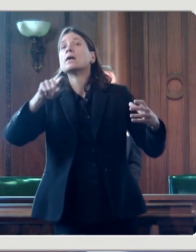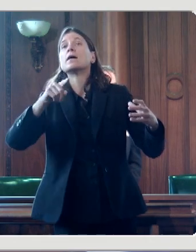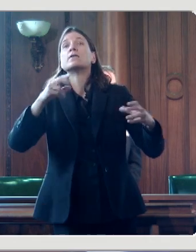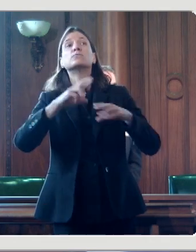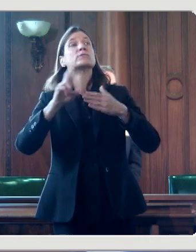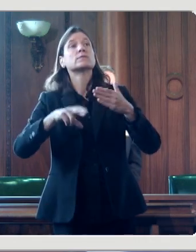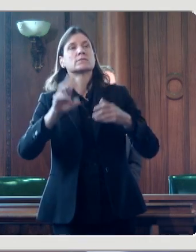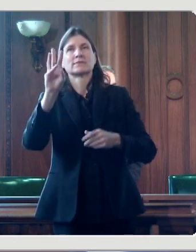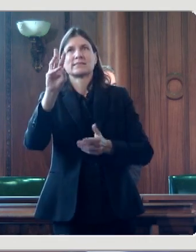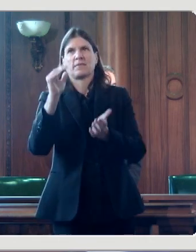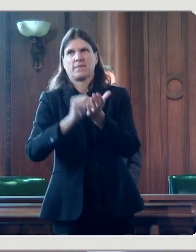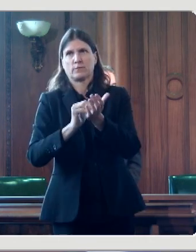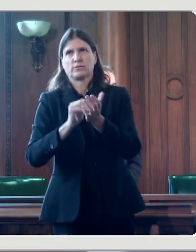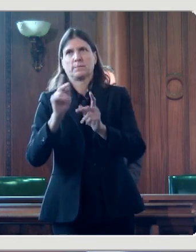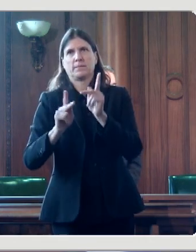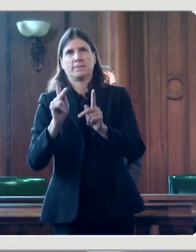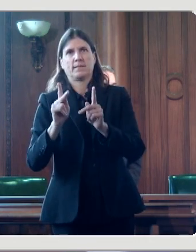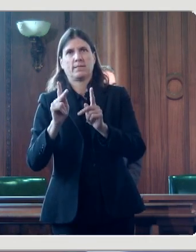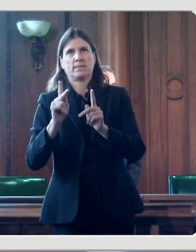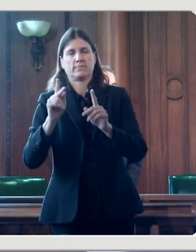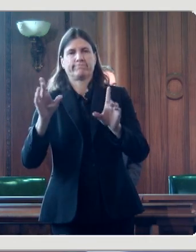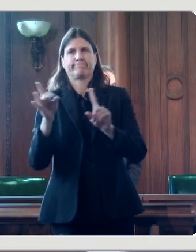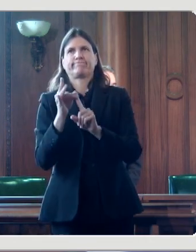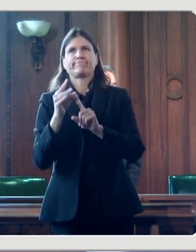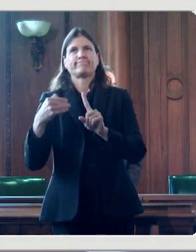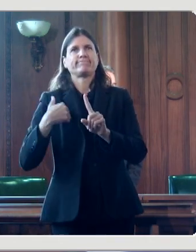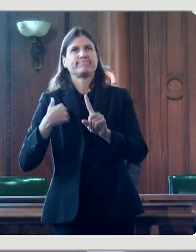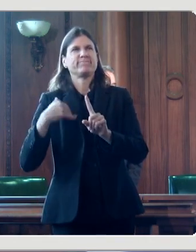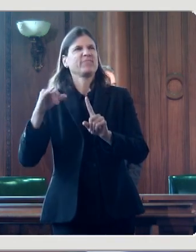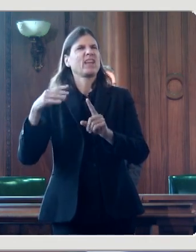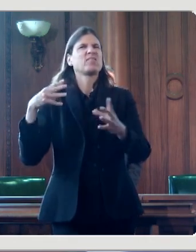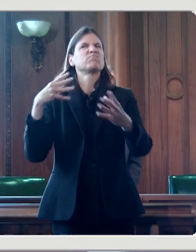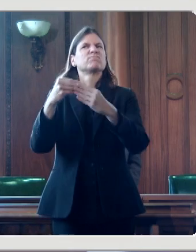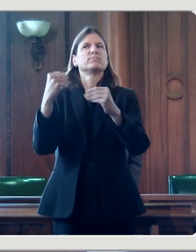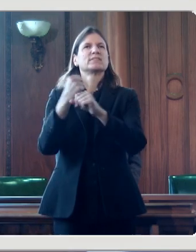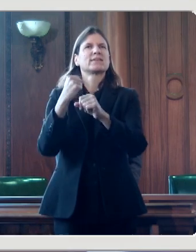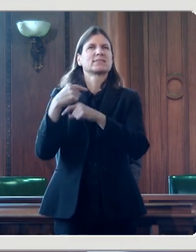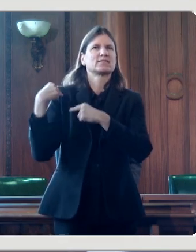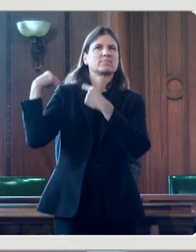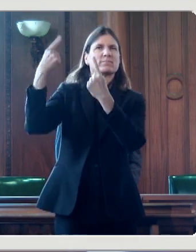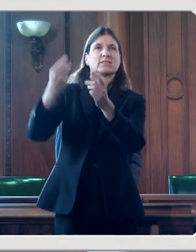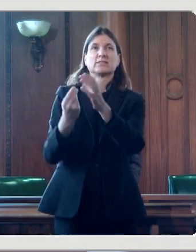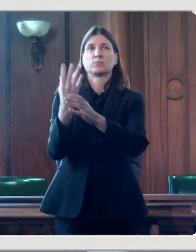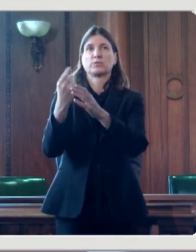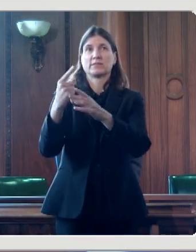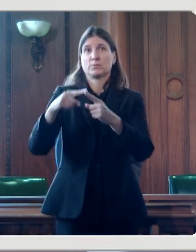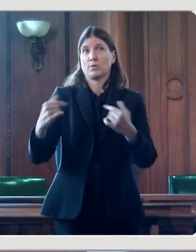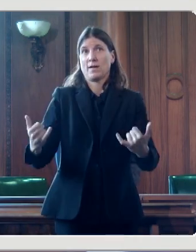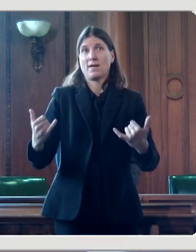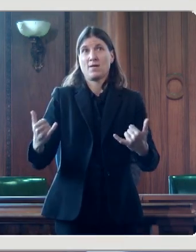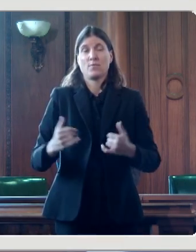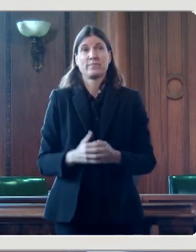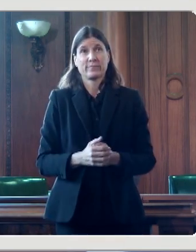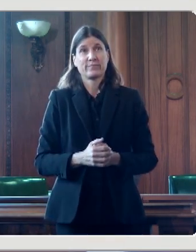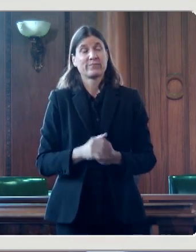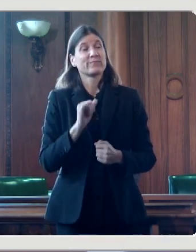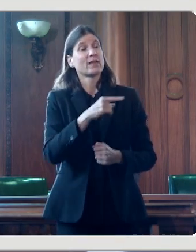2,076 were hospitalized over the year, and 361 died. And we send out our condolences to all those